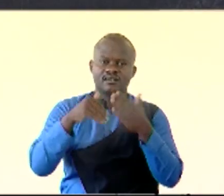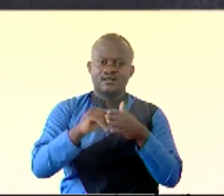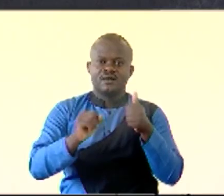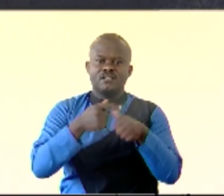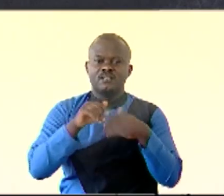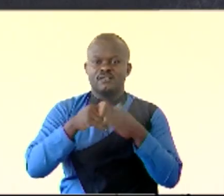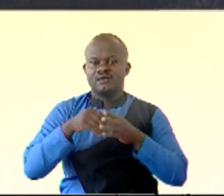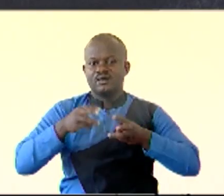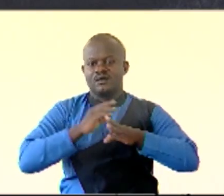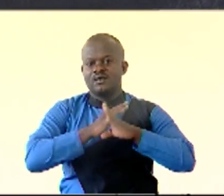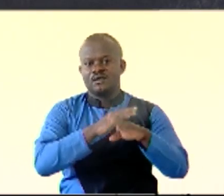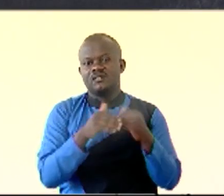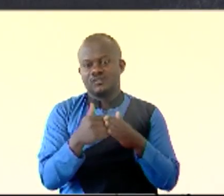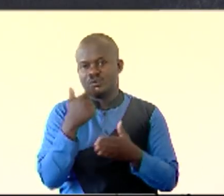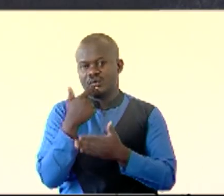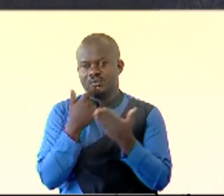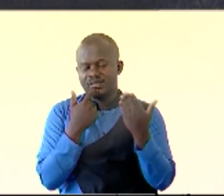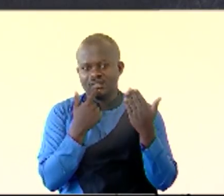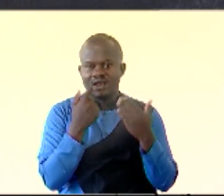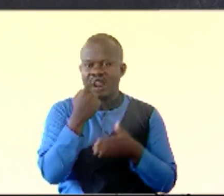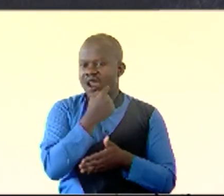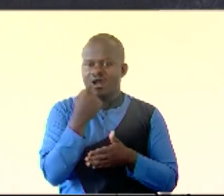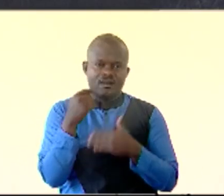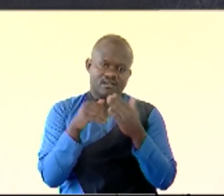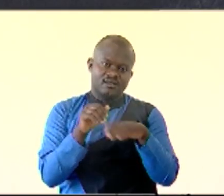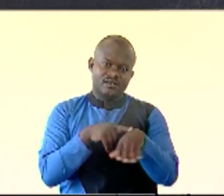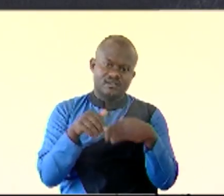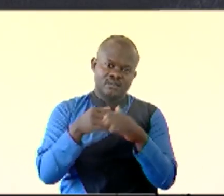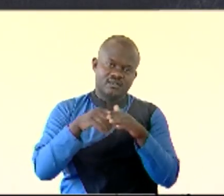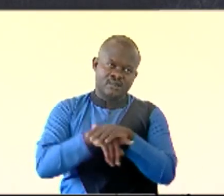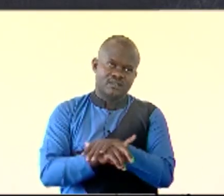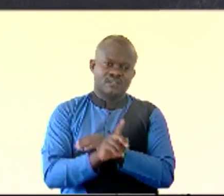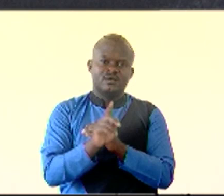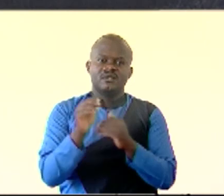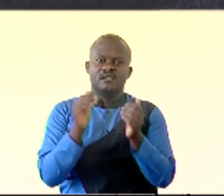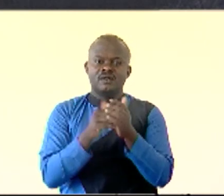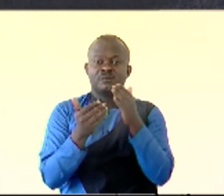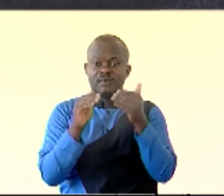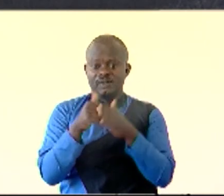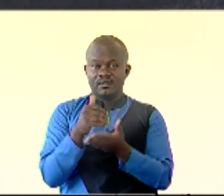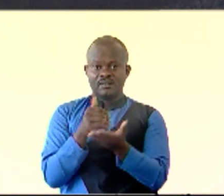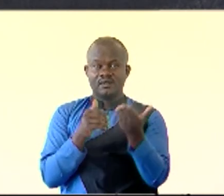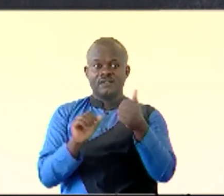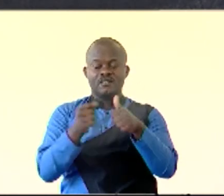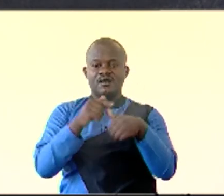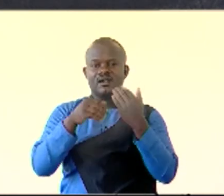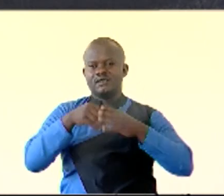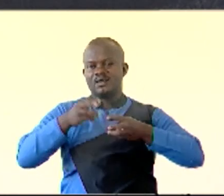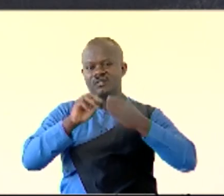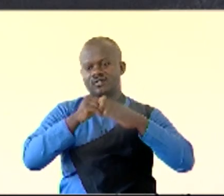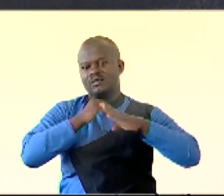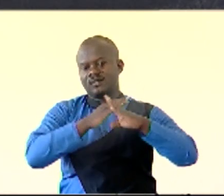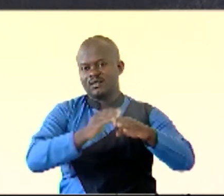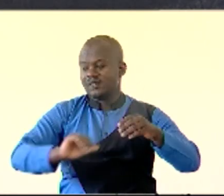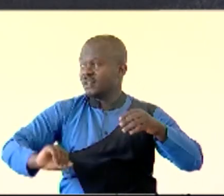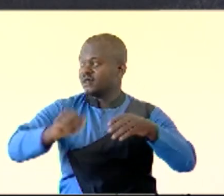defense was to be in the mouth, but once it goes into the stomach, and maybe it has resisted the first line of defense. The second line